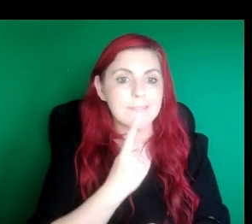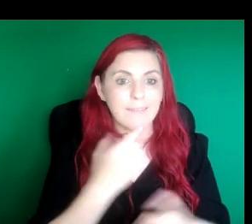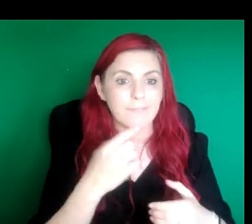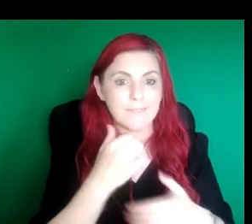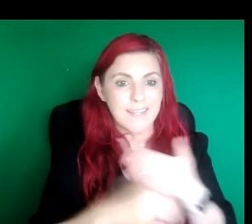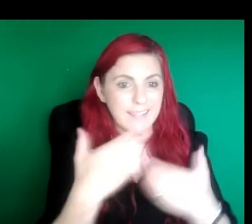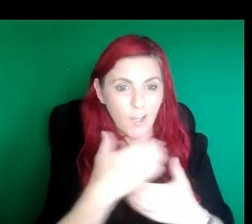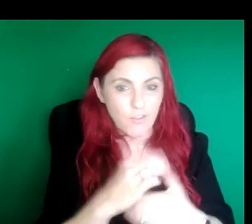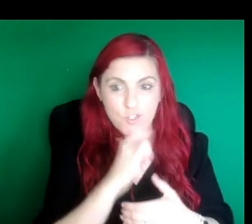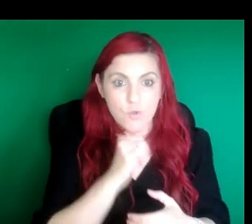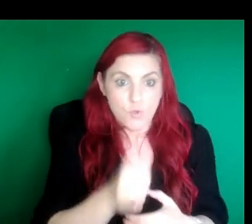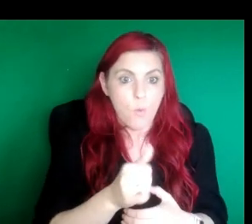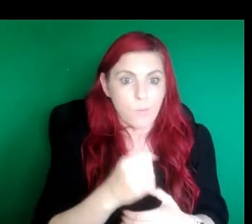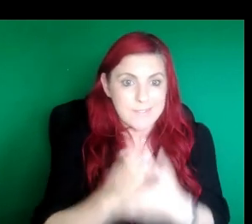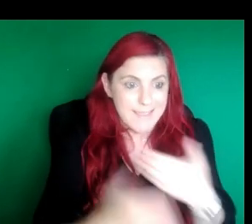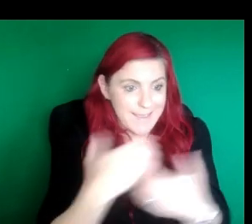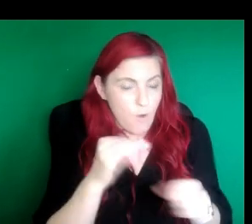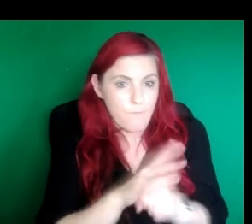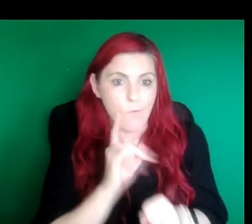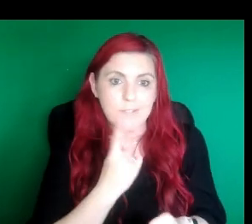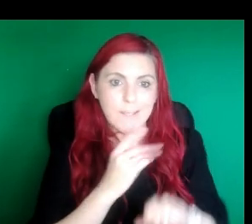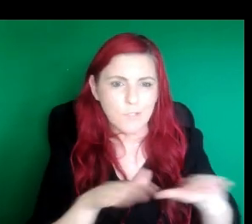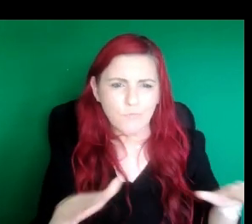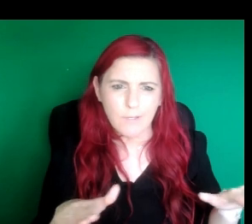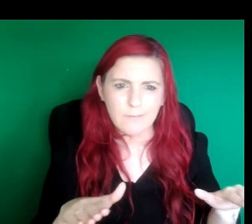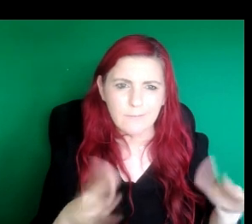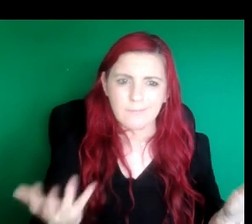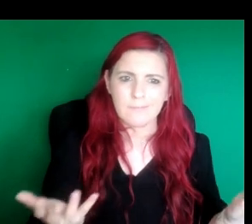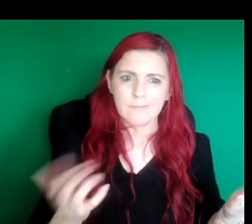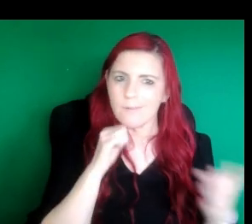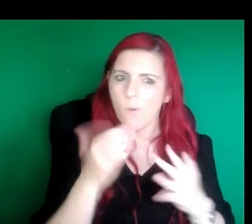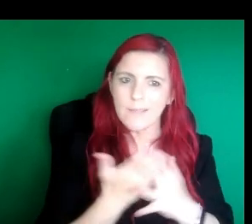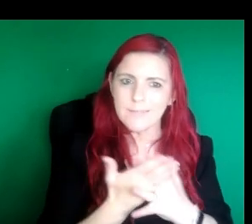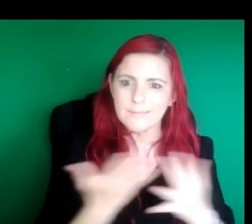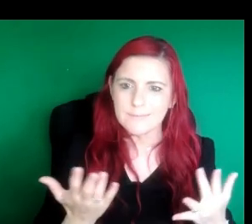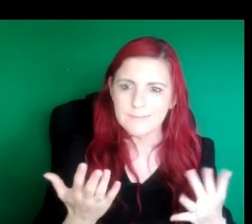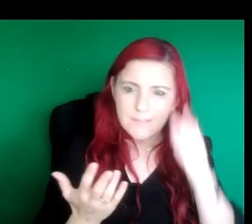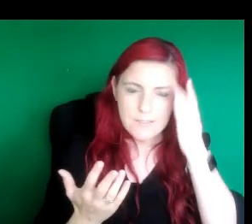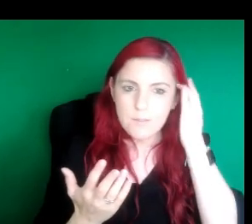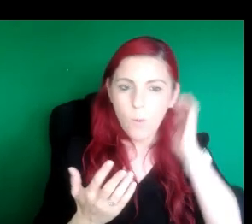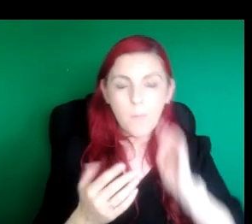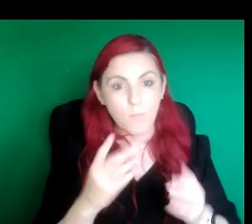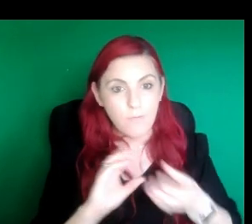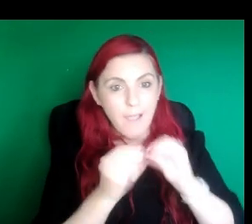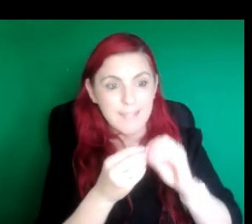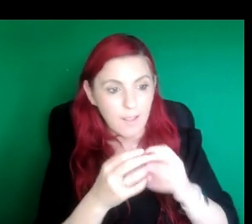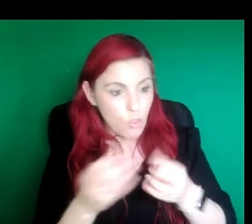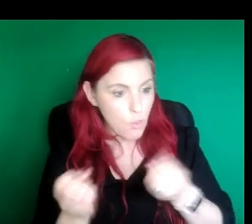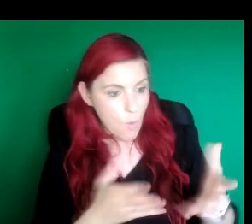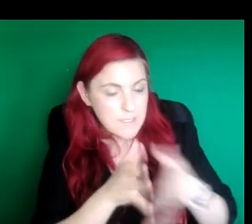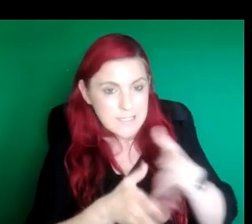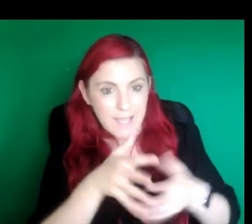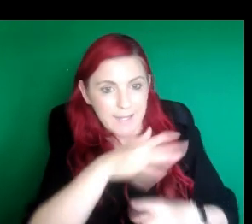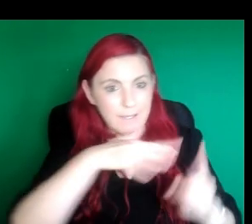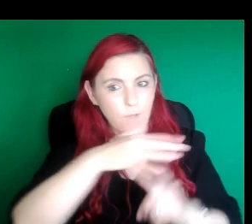There's no daycares for deaf students. So what do you do when a child is growing up in a signing environment? A deaf child is growing up in that